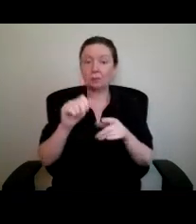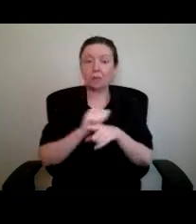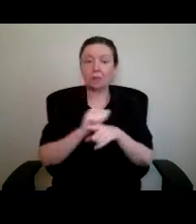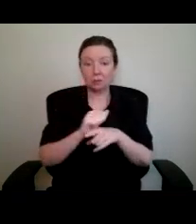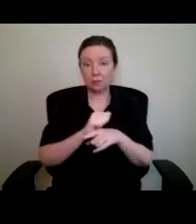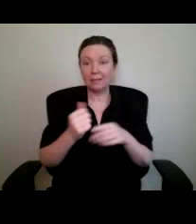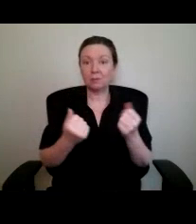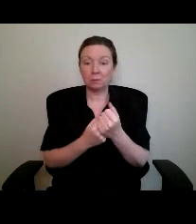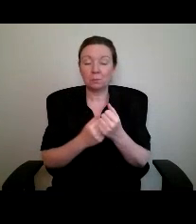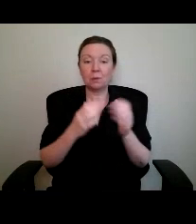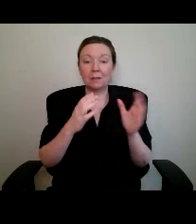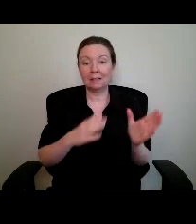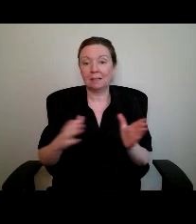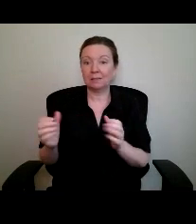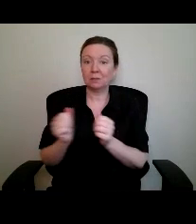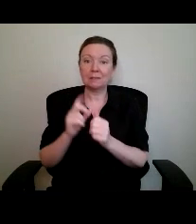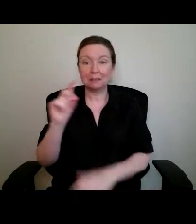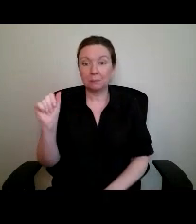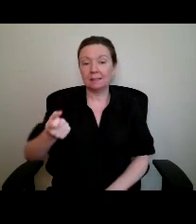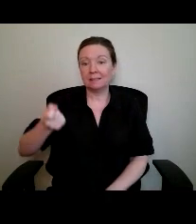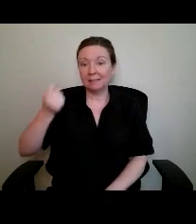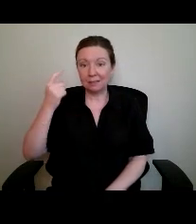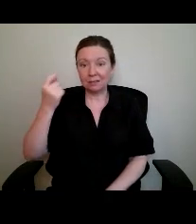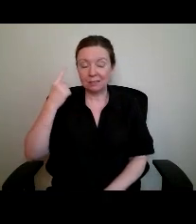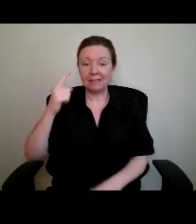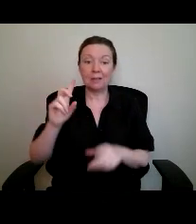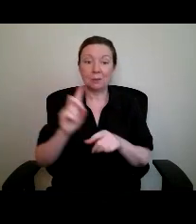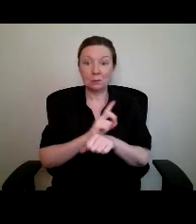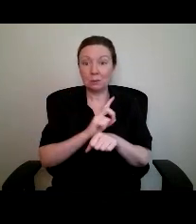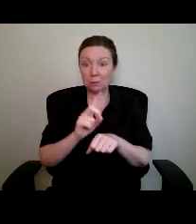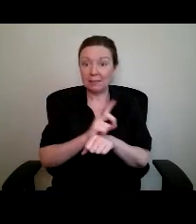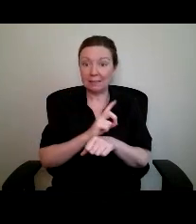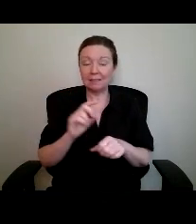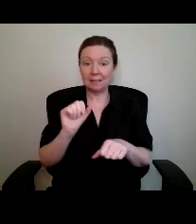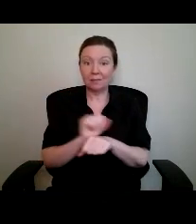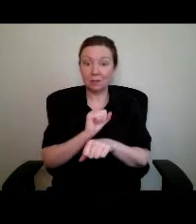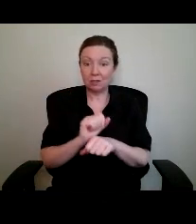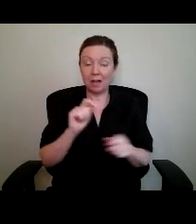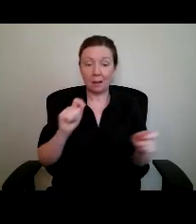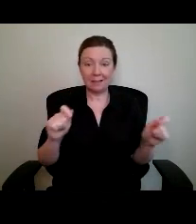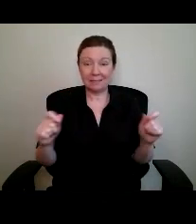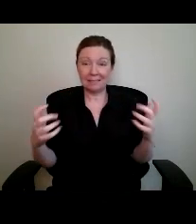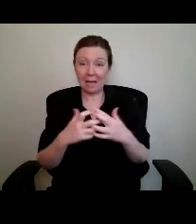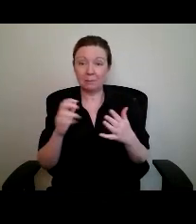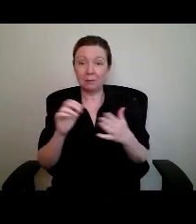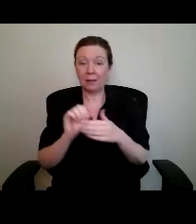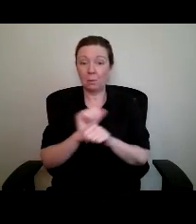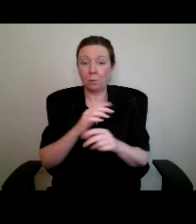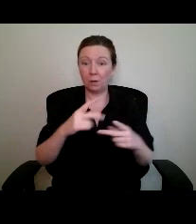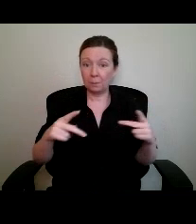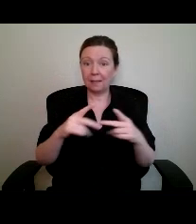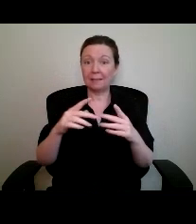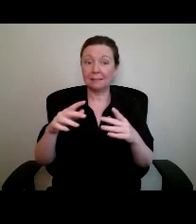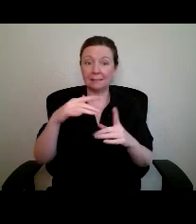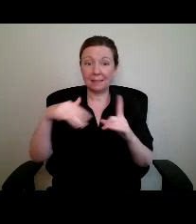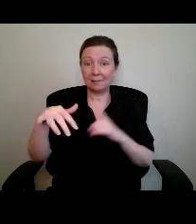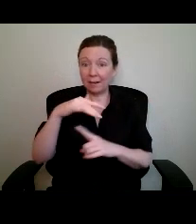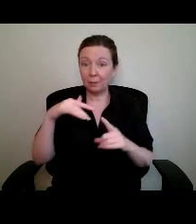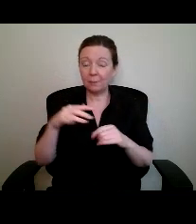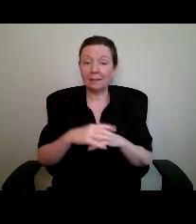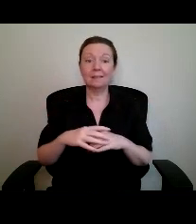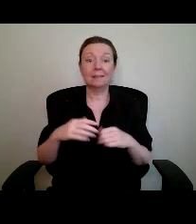support individuals with disabilities in understanding the duties of the job, adapting to that workplace environment,